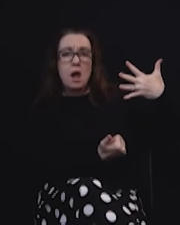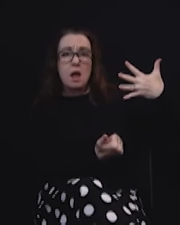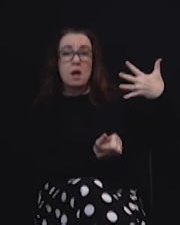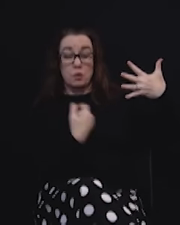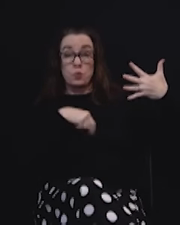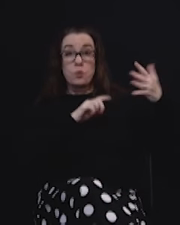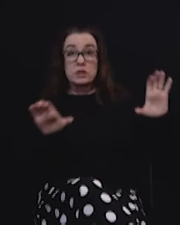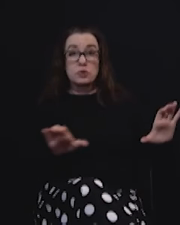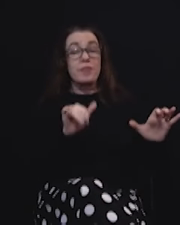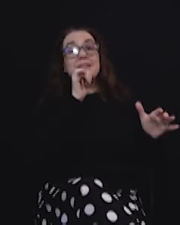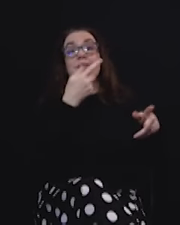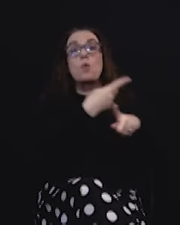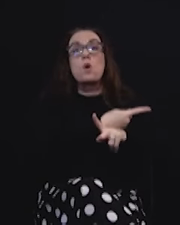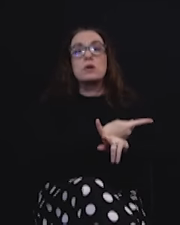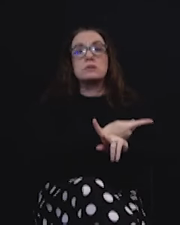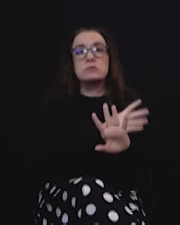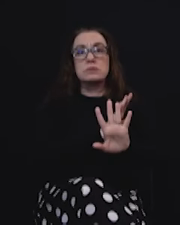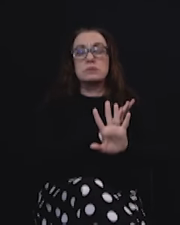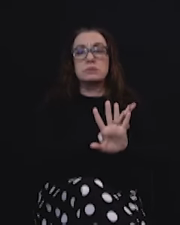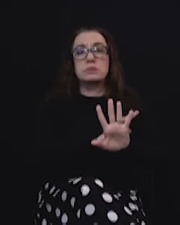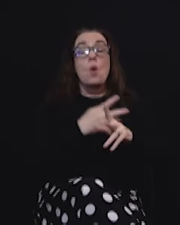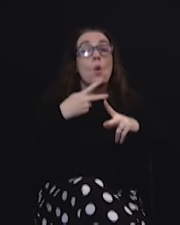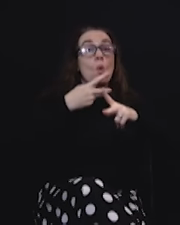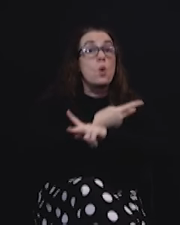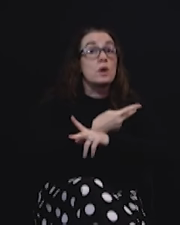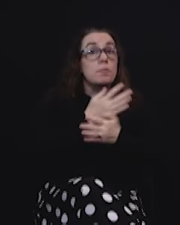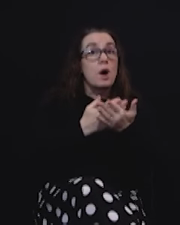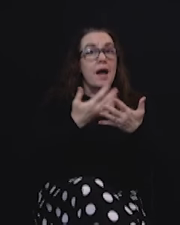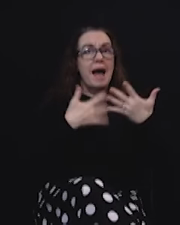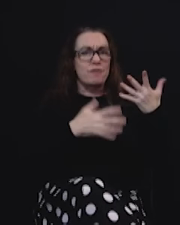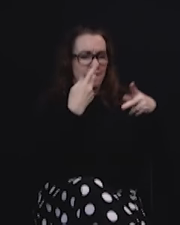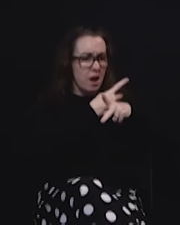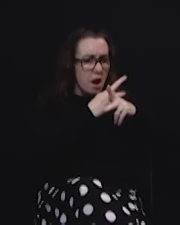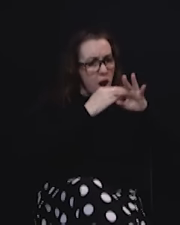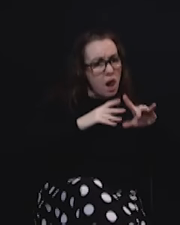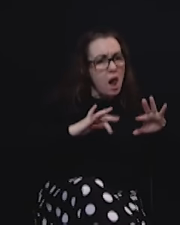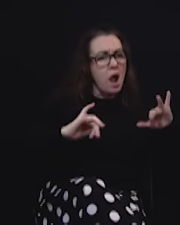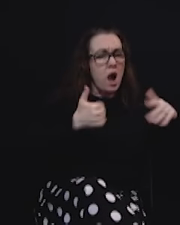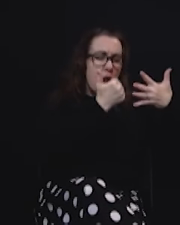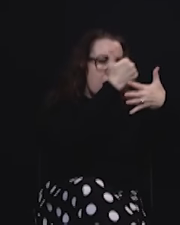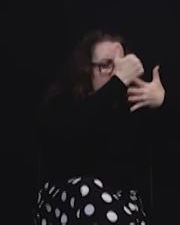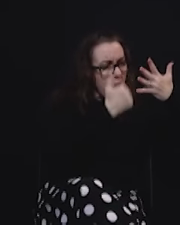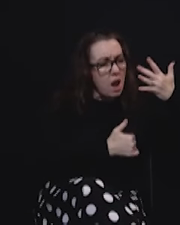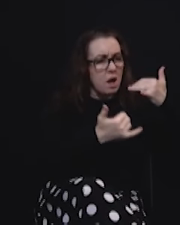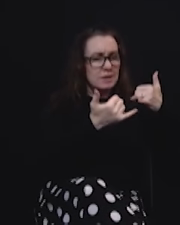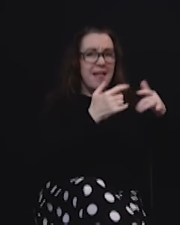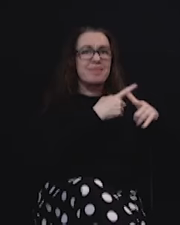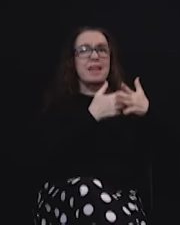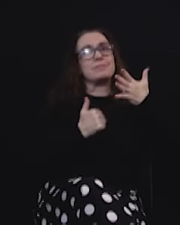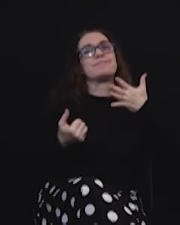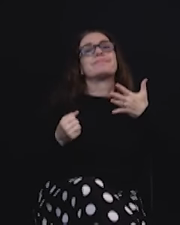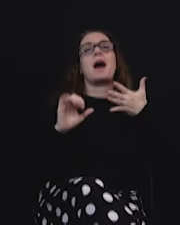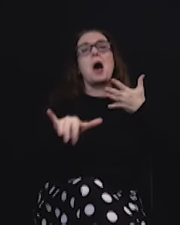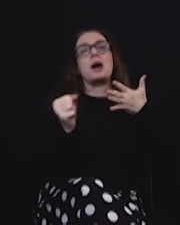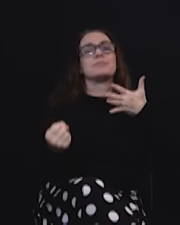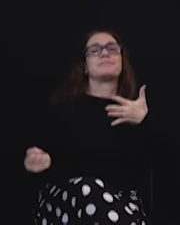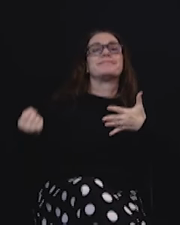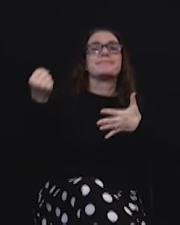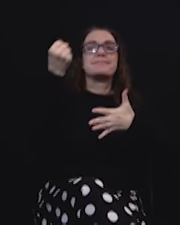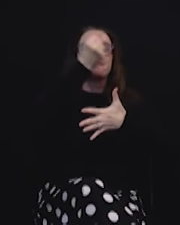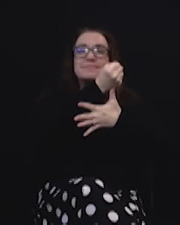But that's not even the worst part. The worst part is, after and while we do all those things, then we assign the highest